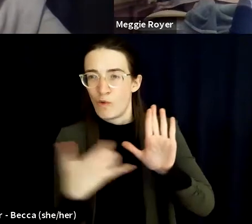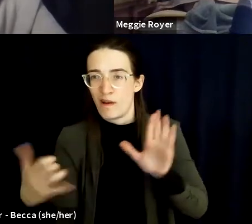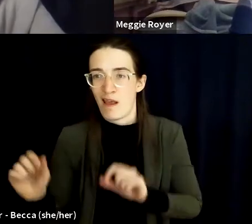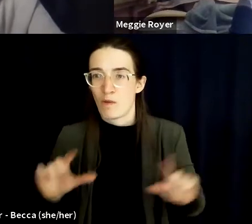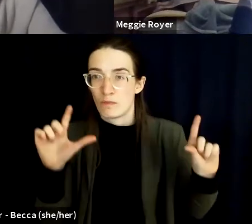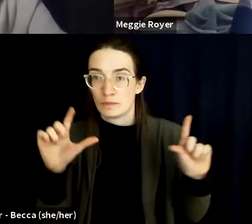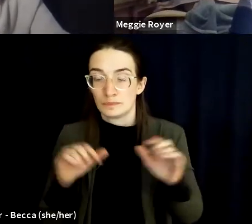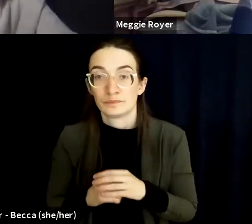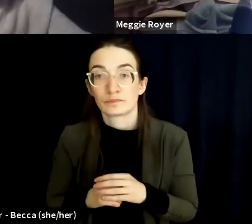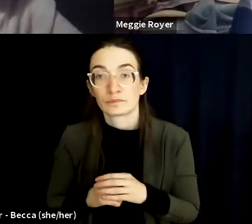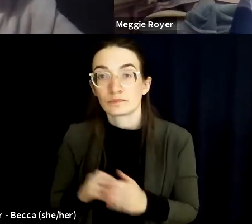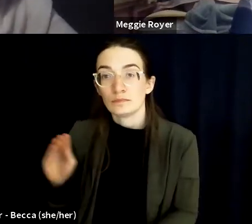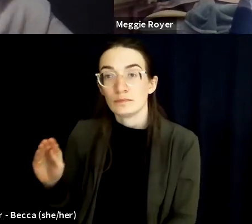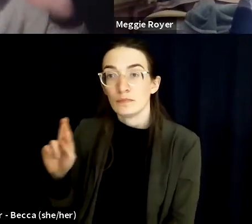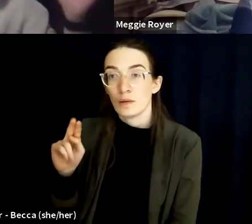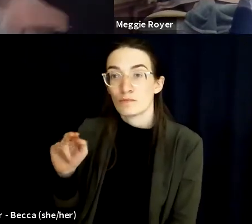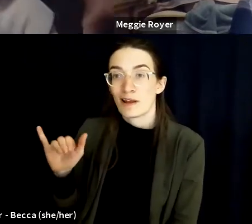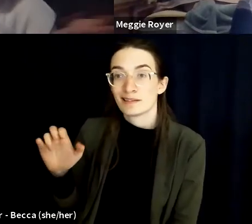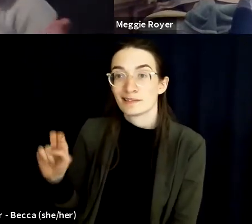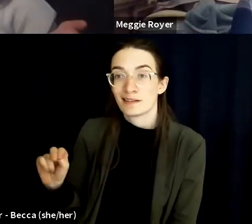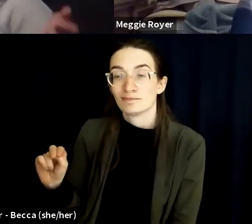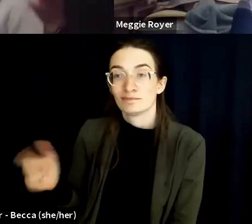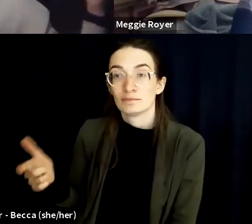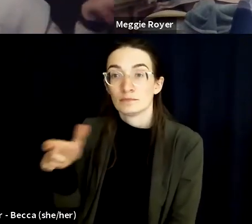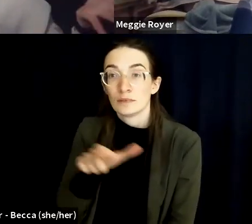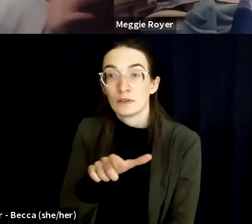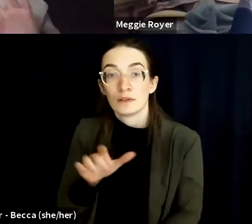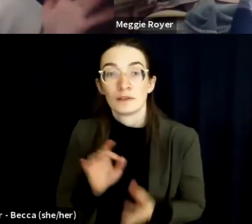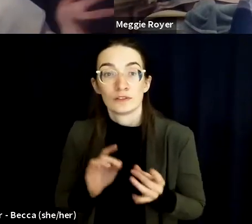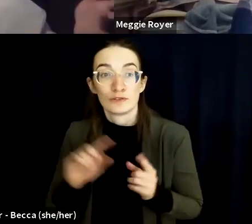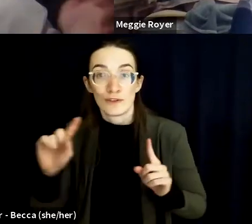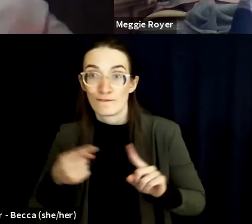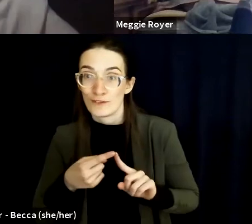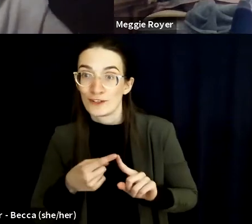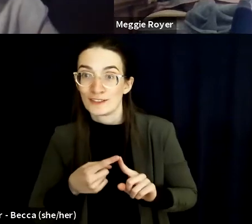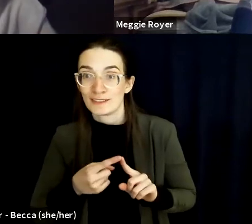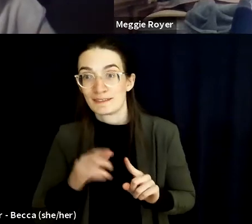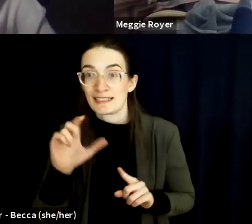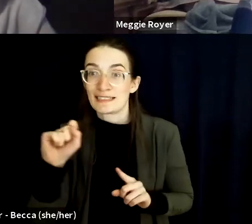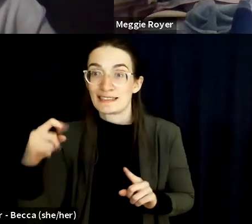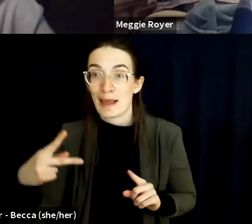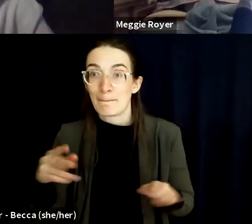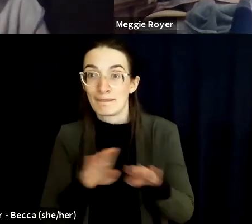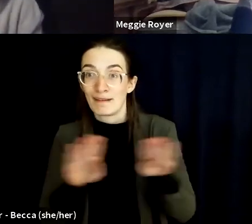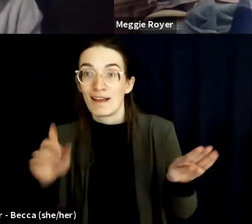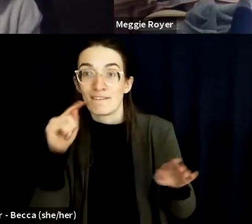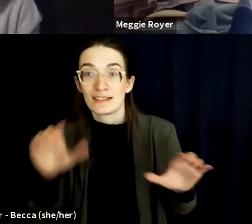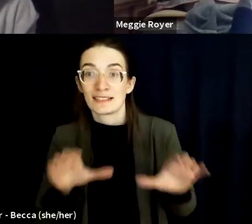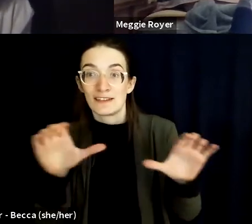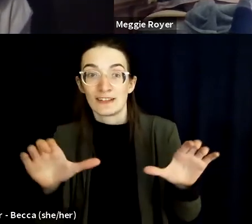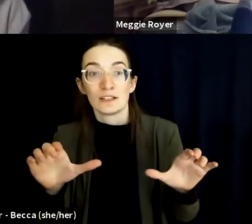Yeah, so this is the first stage, the first step. So drew